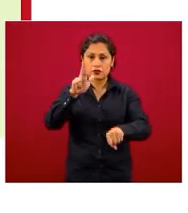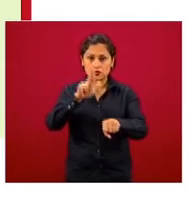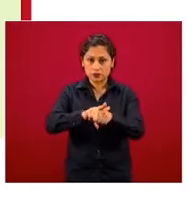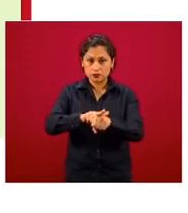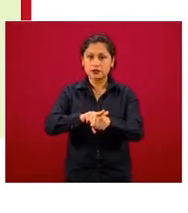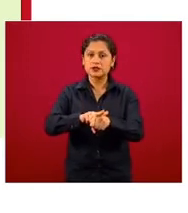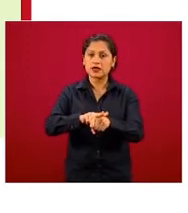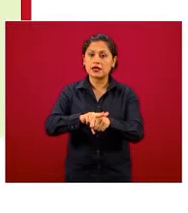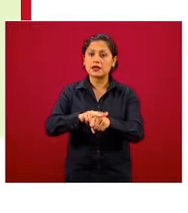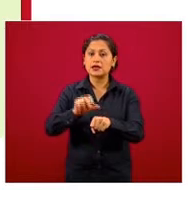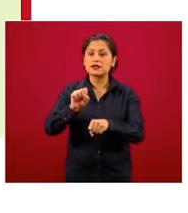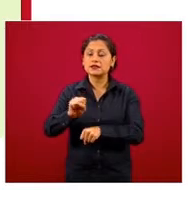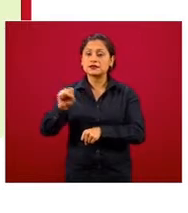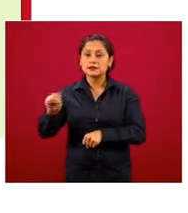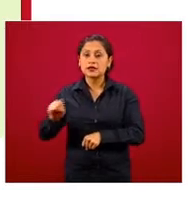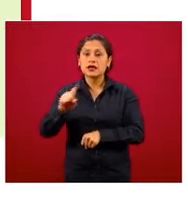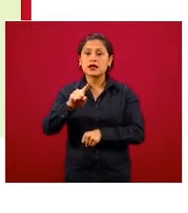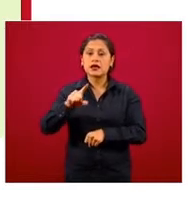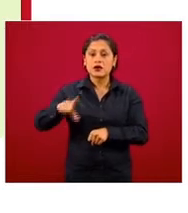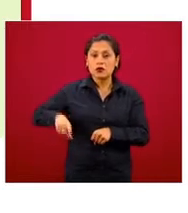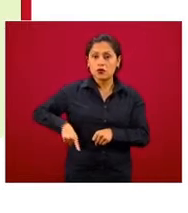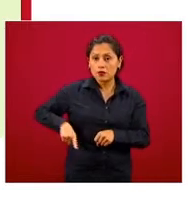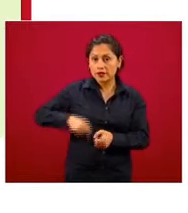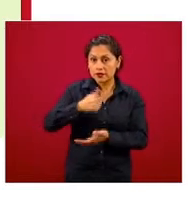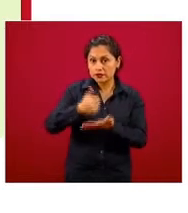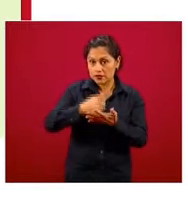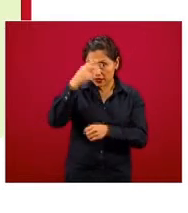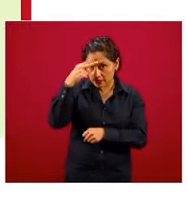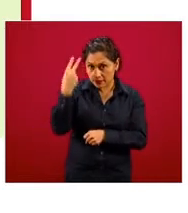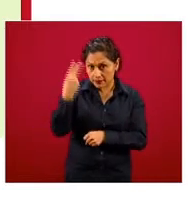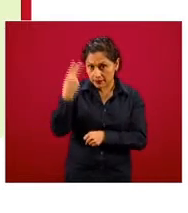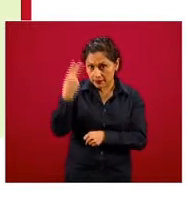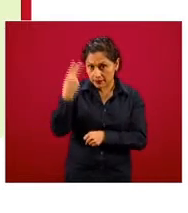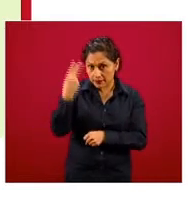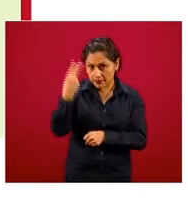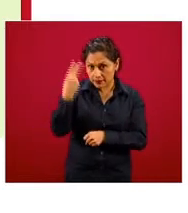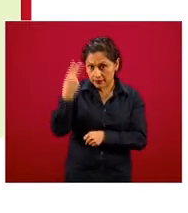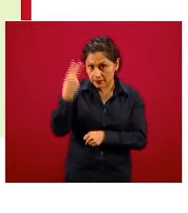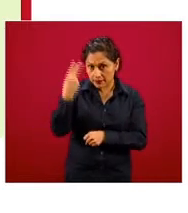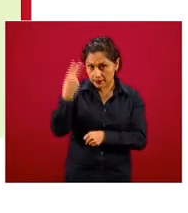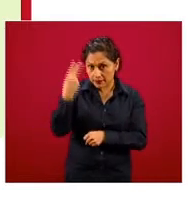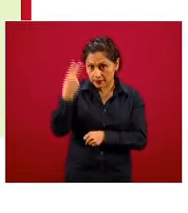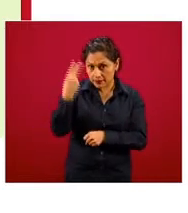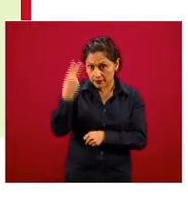as hospitals from the government of Mexico and the government of the state of Mexico.